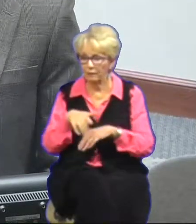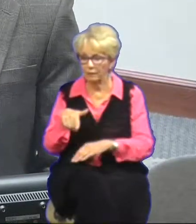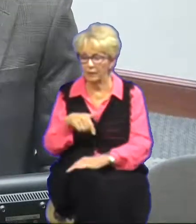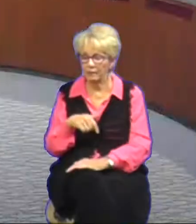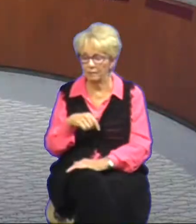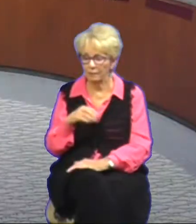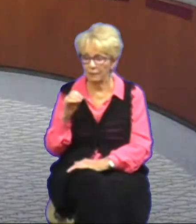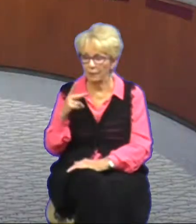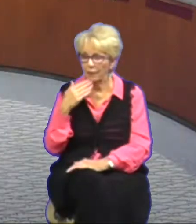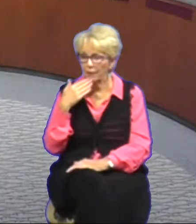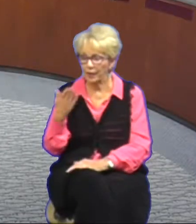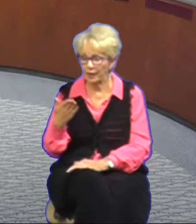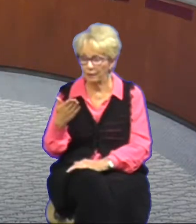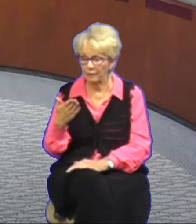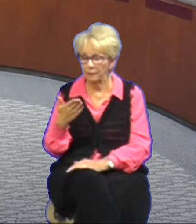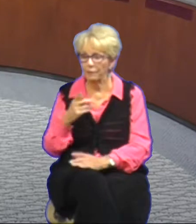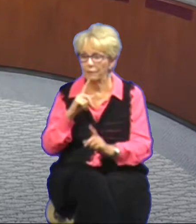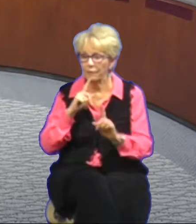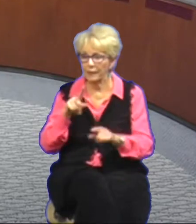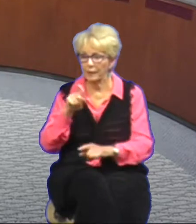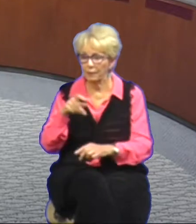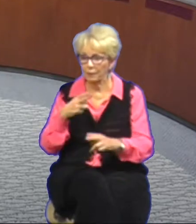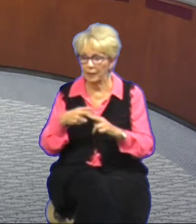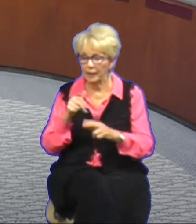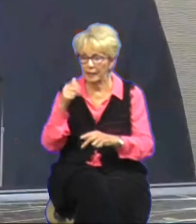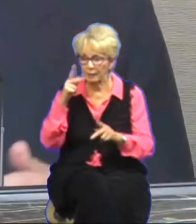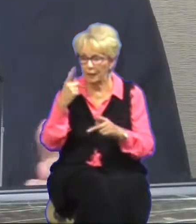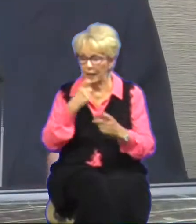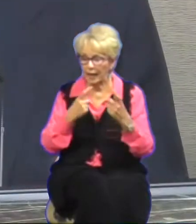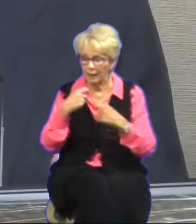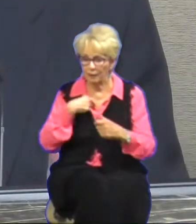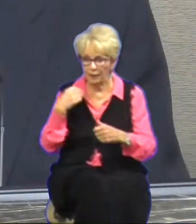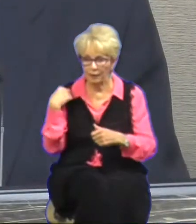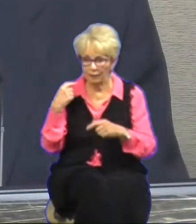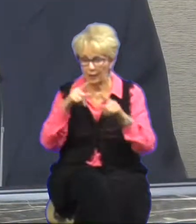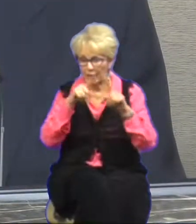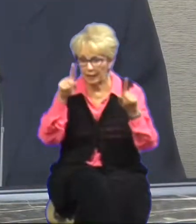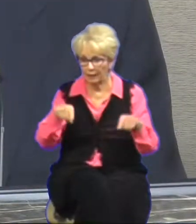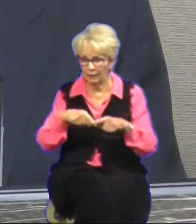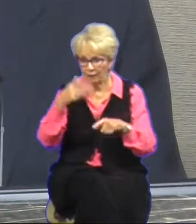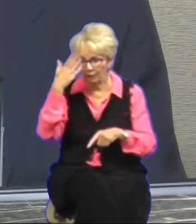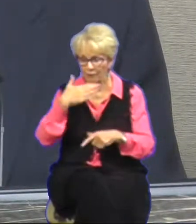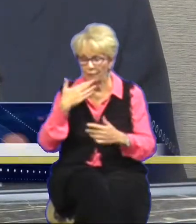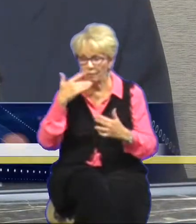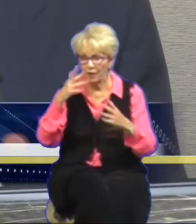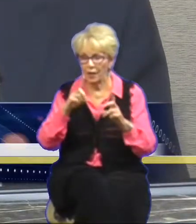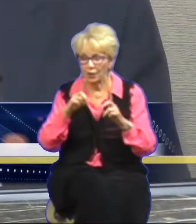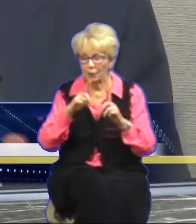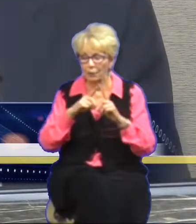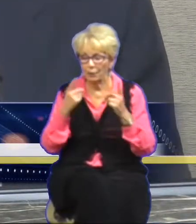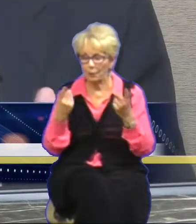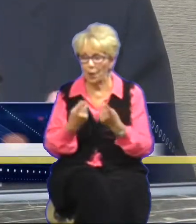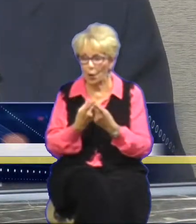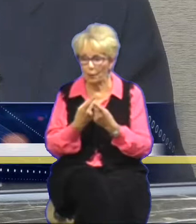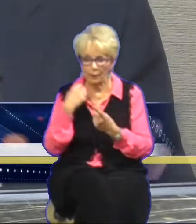All right, to answer a question I've had about 10 people ask me, we've got a sign in front of the fire department. Uh-huh.